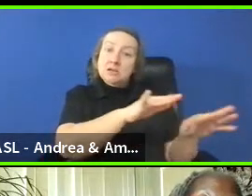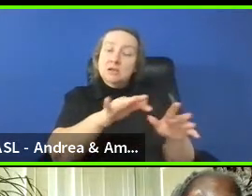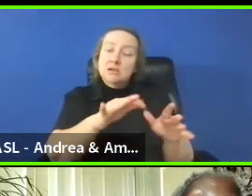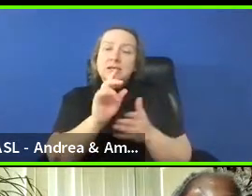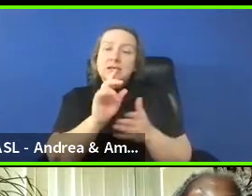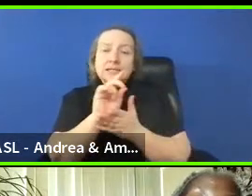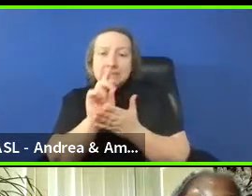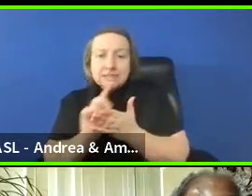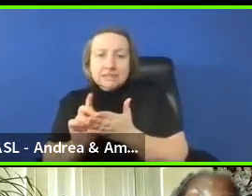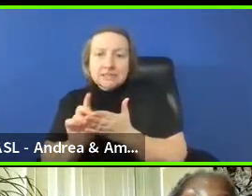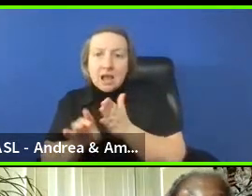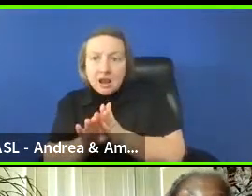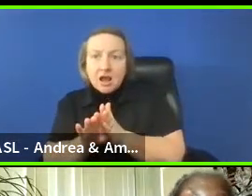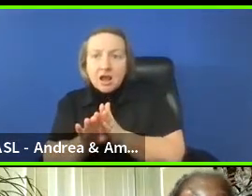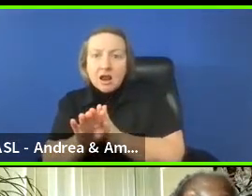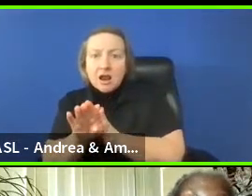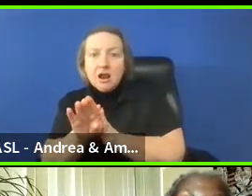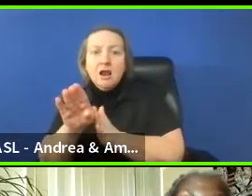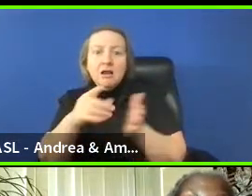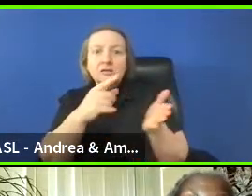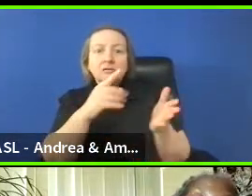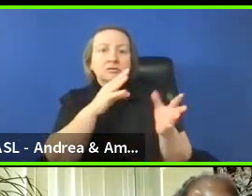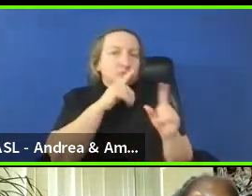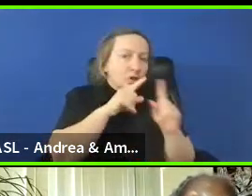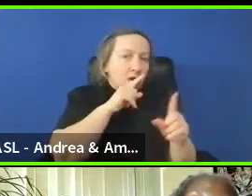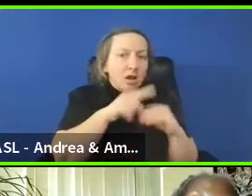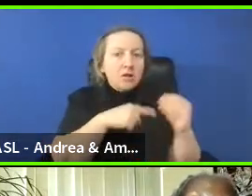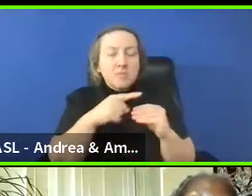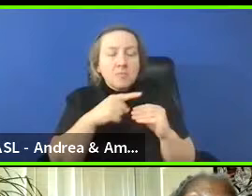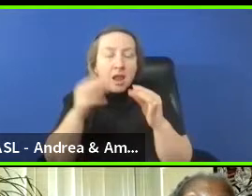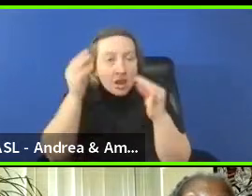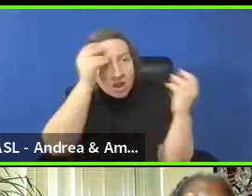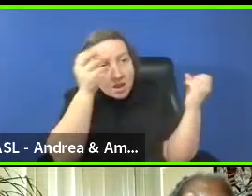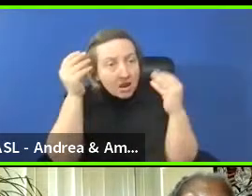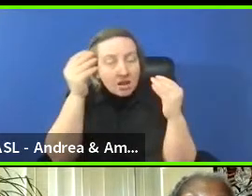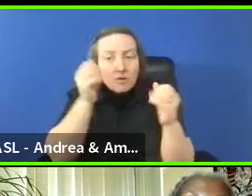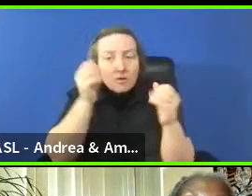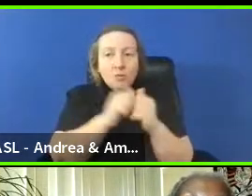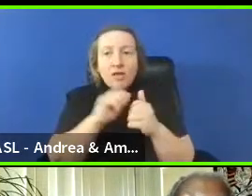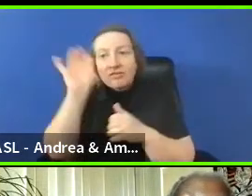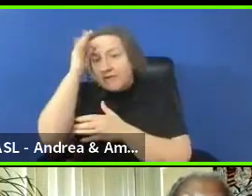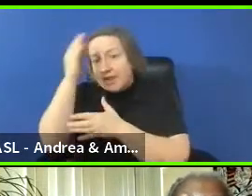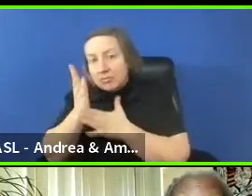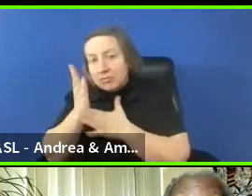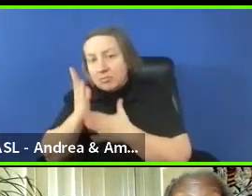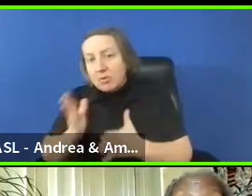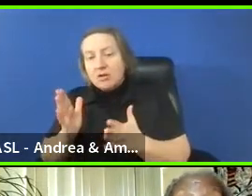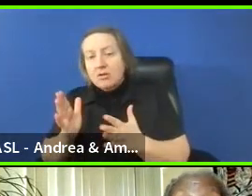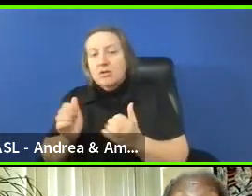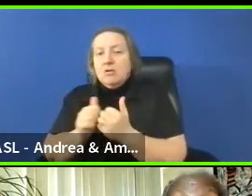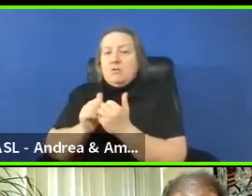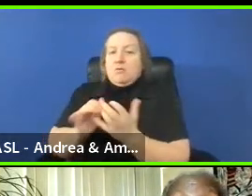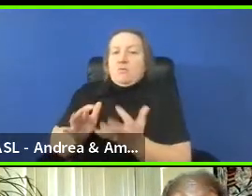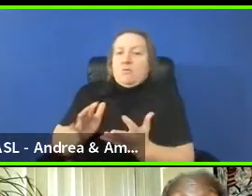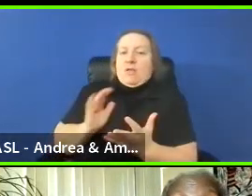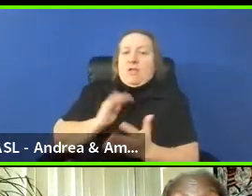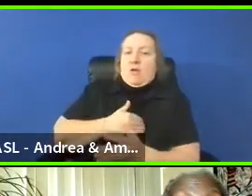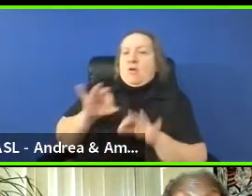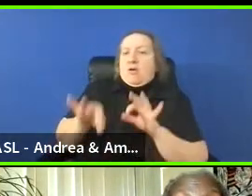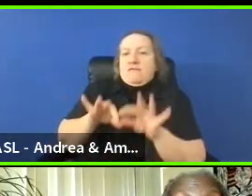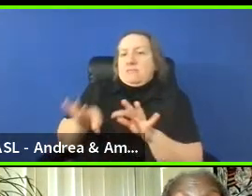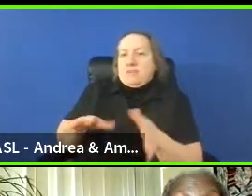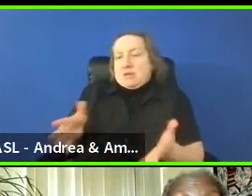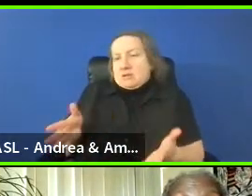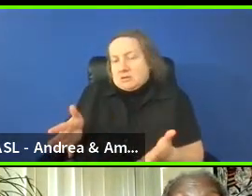designs being developed and talked about and weighed with our federal partners without our input.